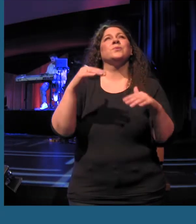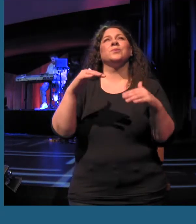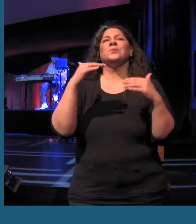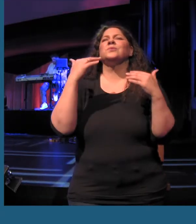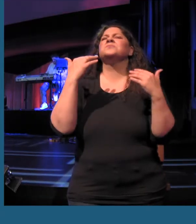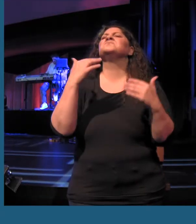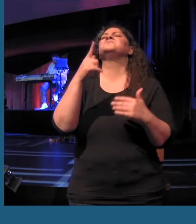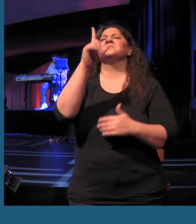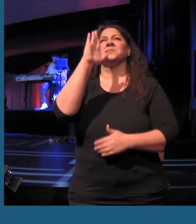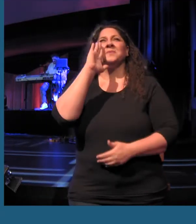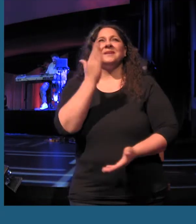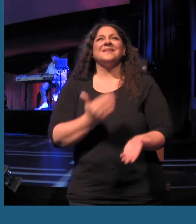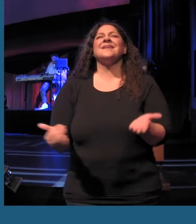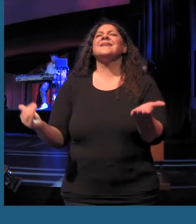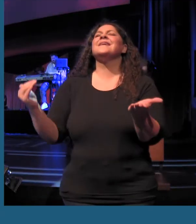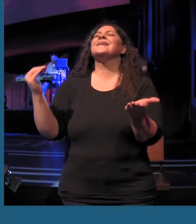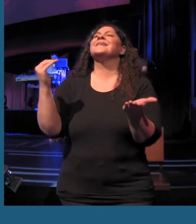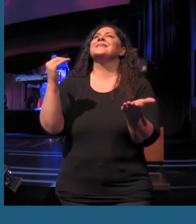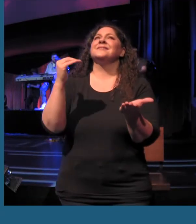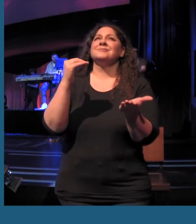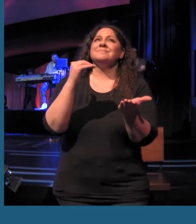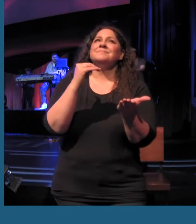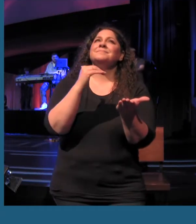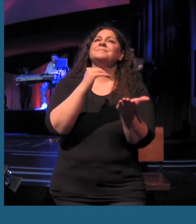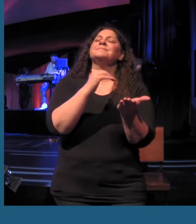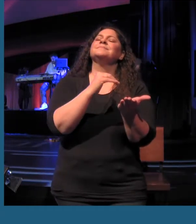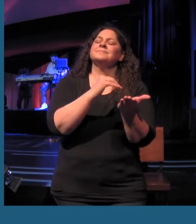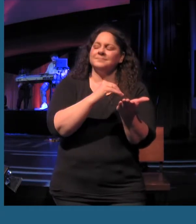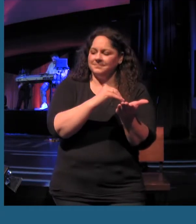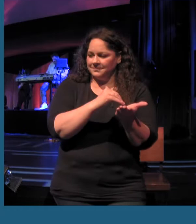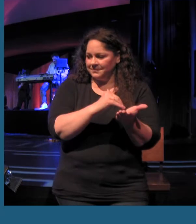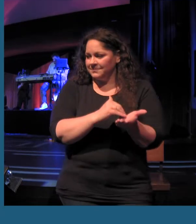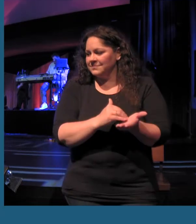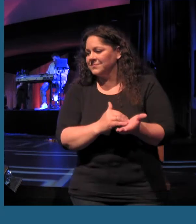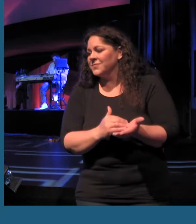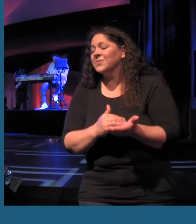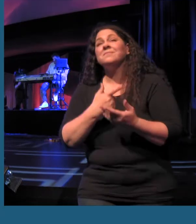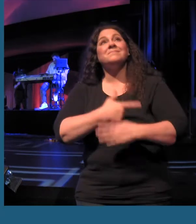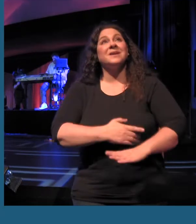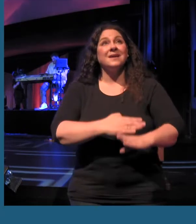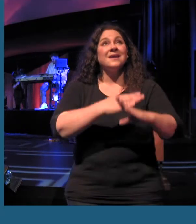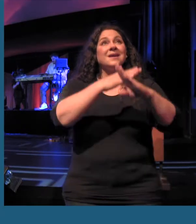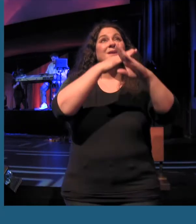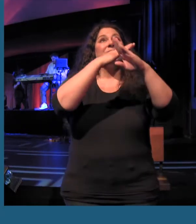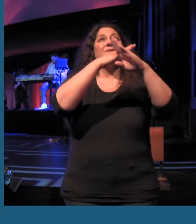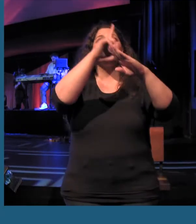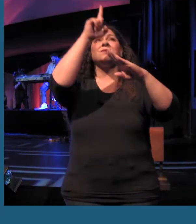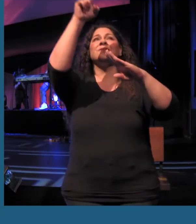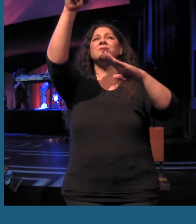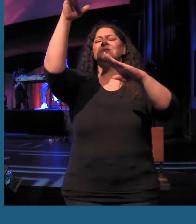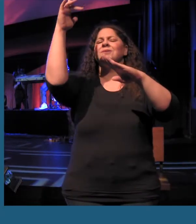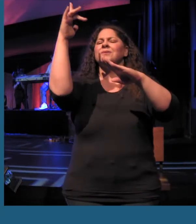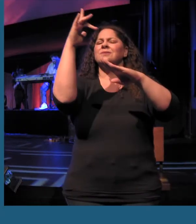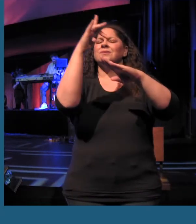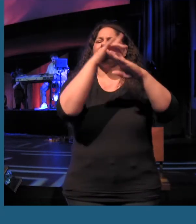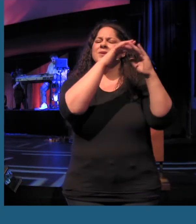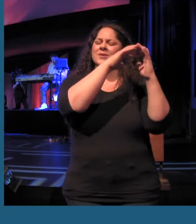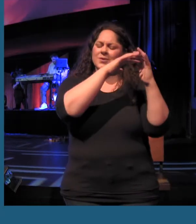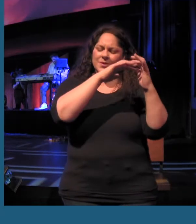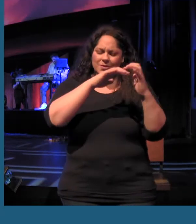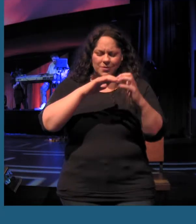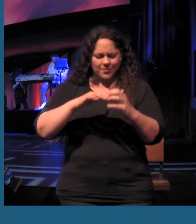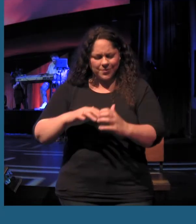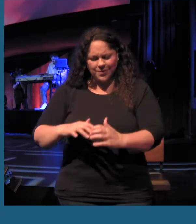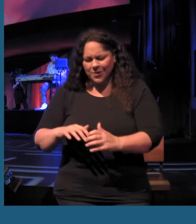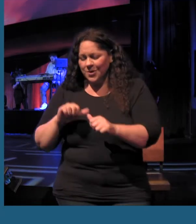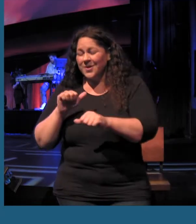No. prison, wall you can't